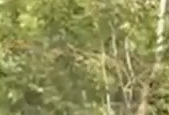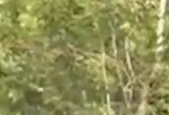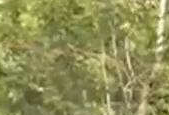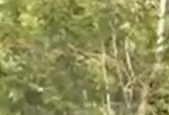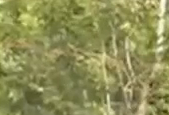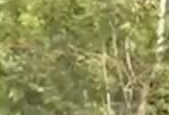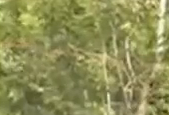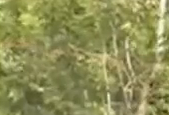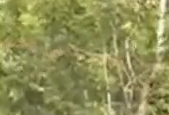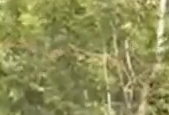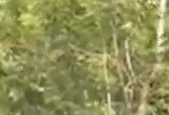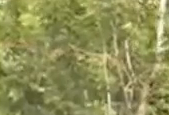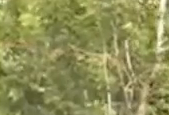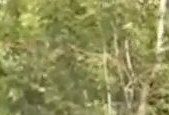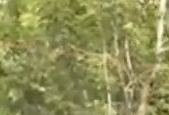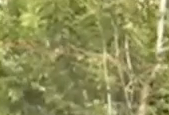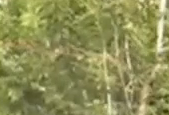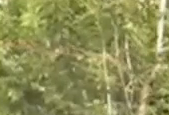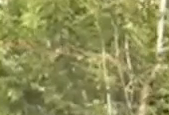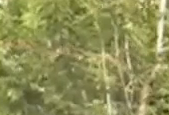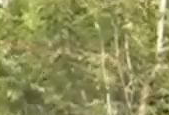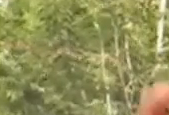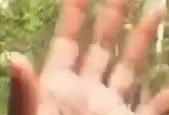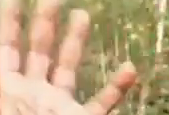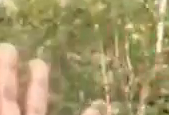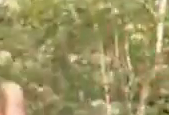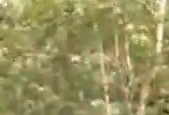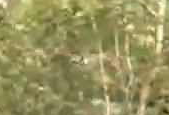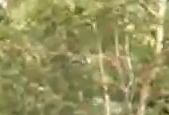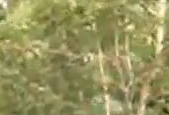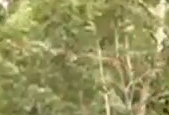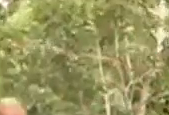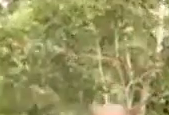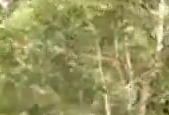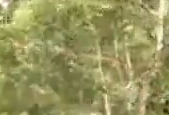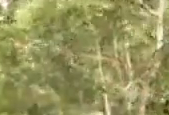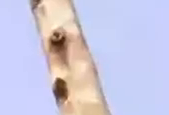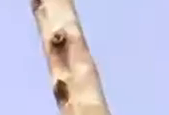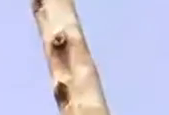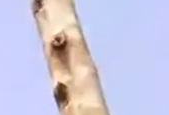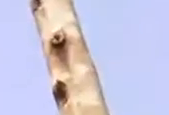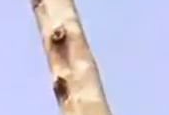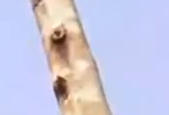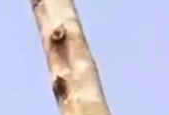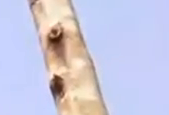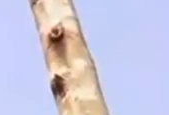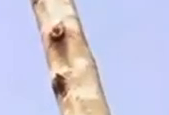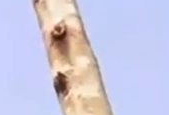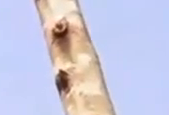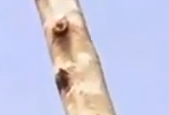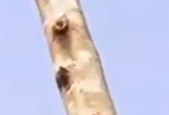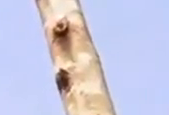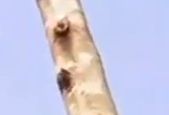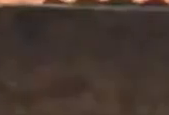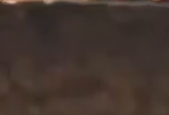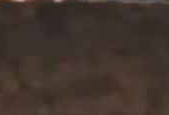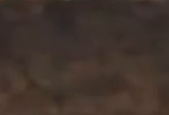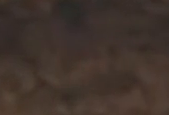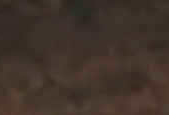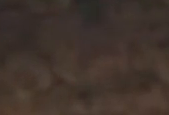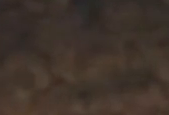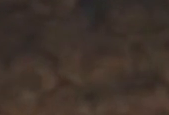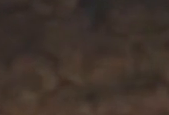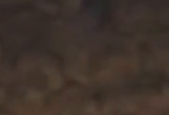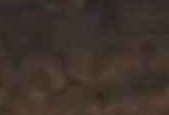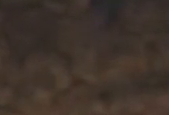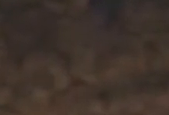atununui sola, mambo ya daylight atujui, sisi tunaenda na tunatengeneza stima hapa. Odera adds to the growing list of young Kenyans